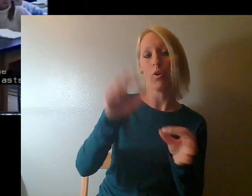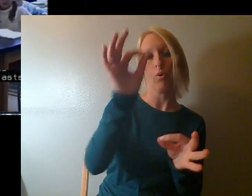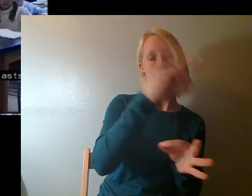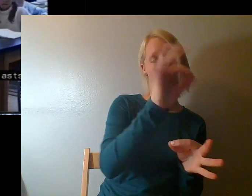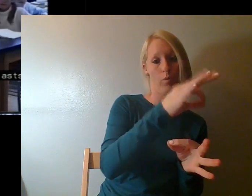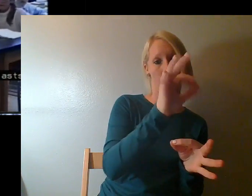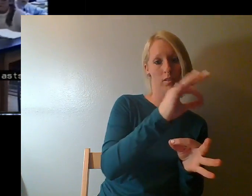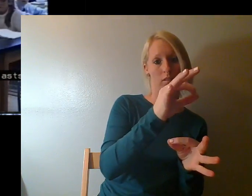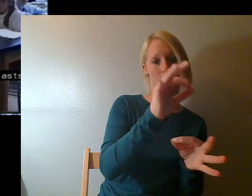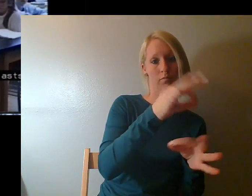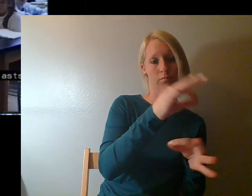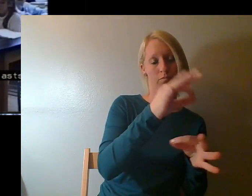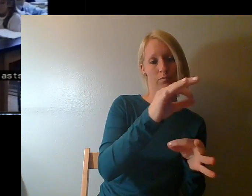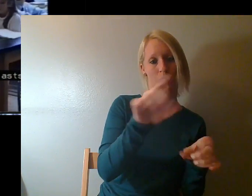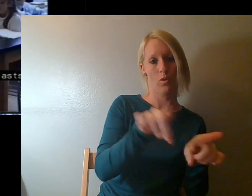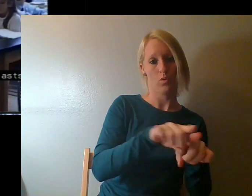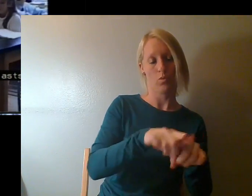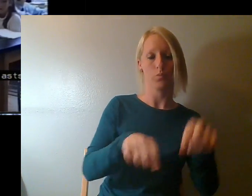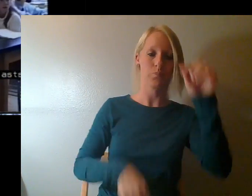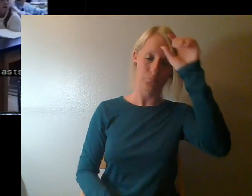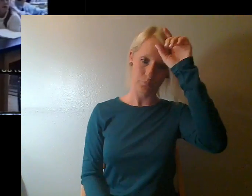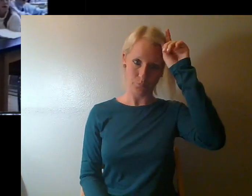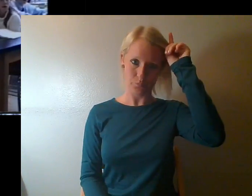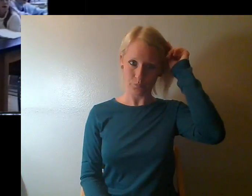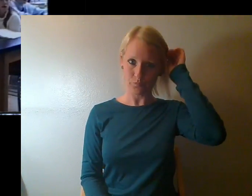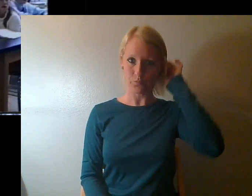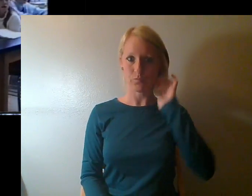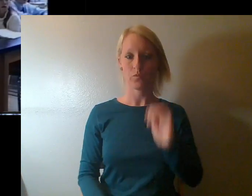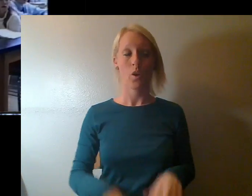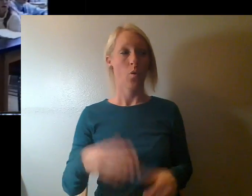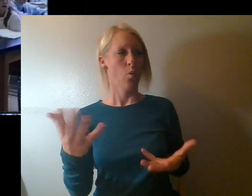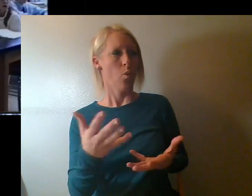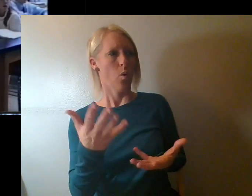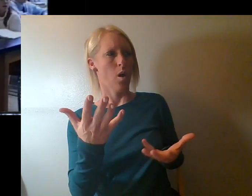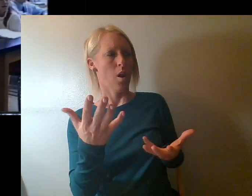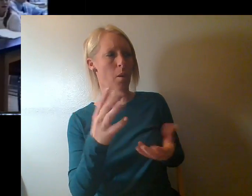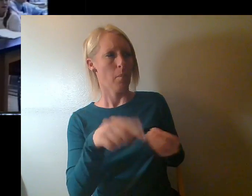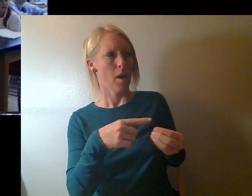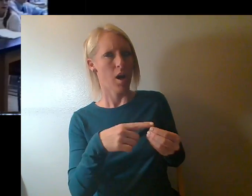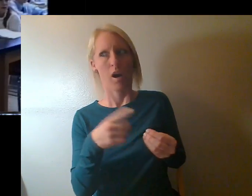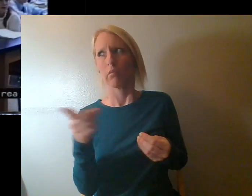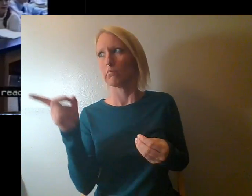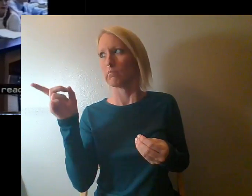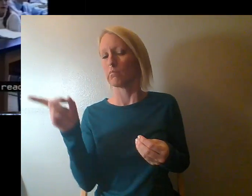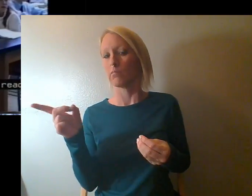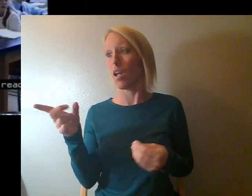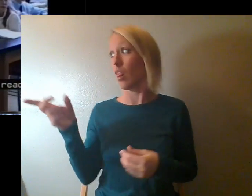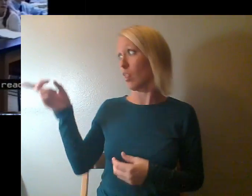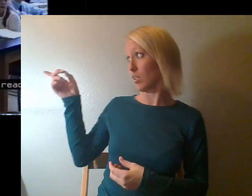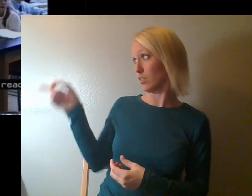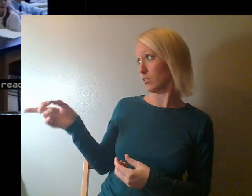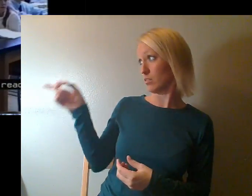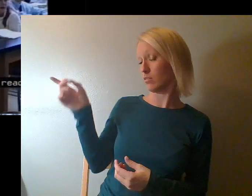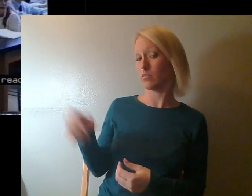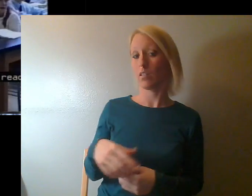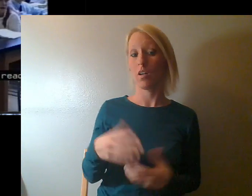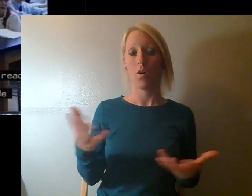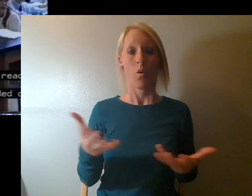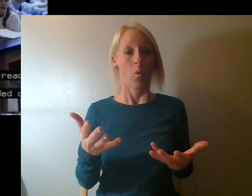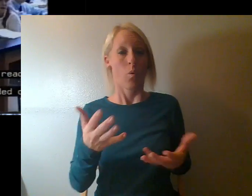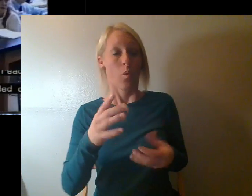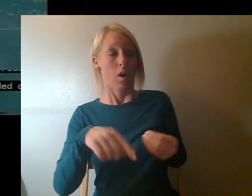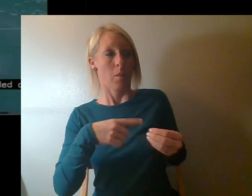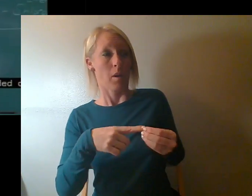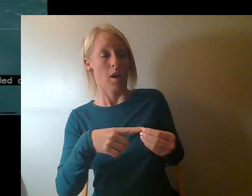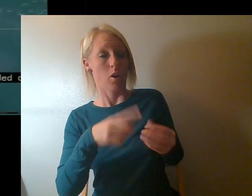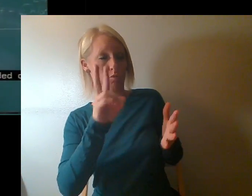what, like These guys? yeah. No. Okay. What about the stuff we read in the book on our own? That the would be all packet.